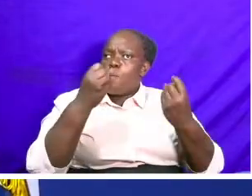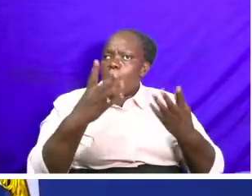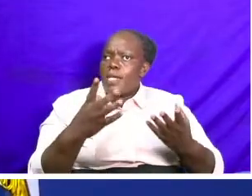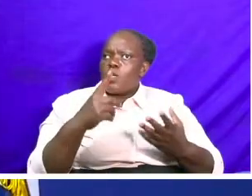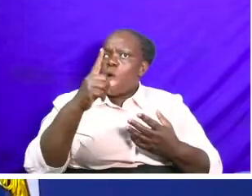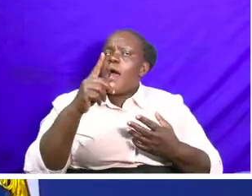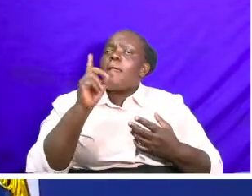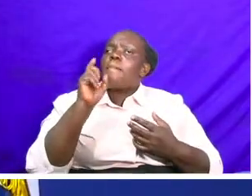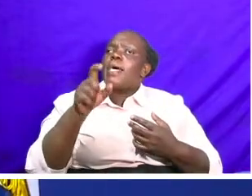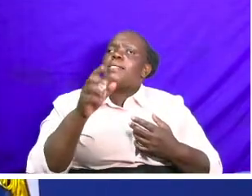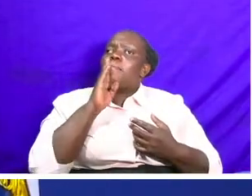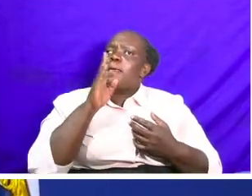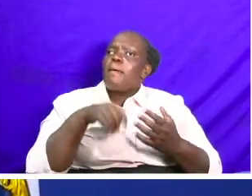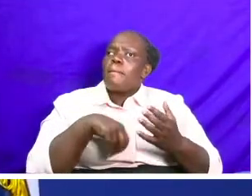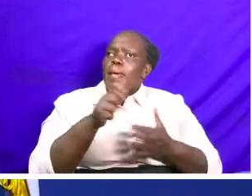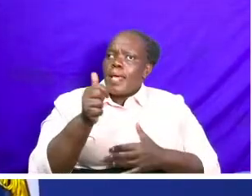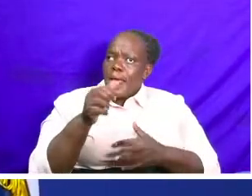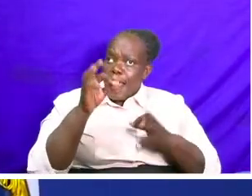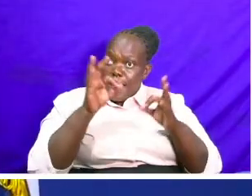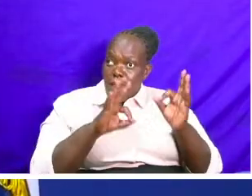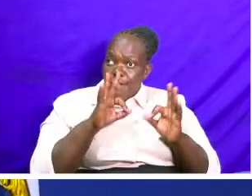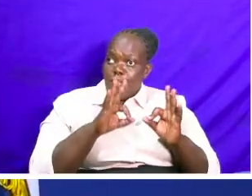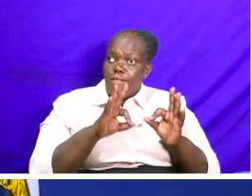supposed to be paid if